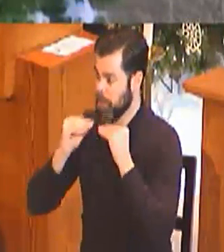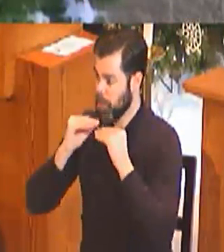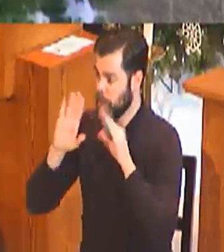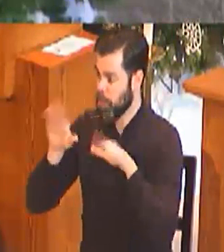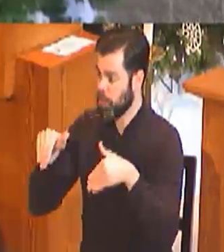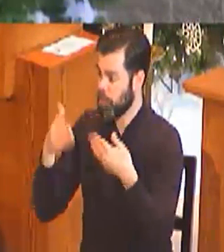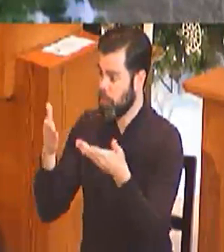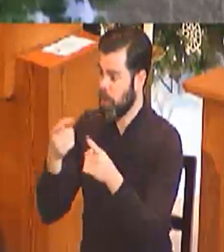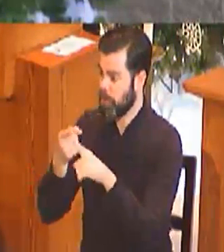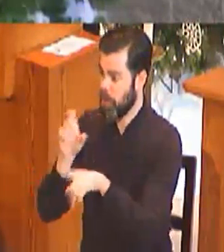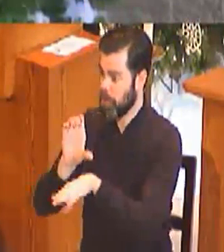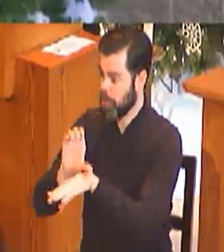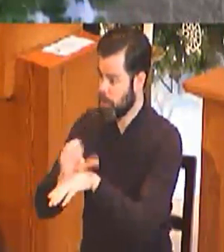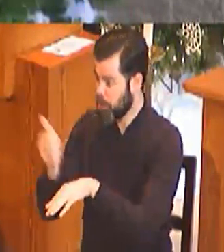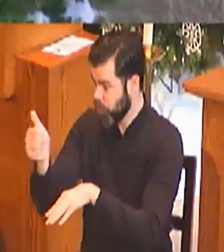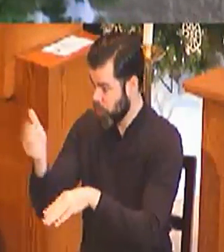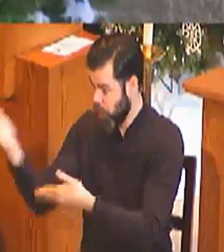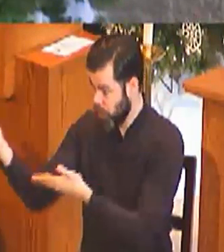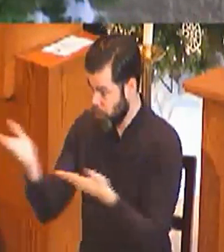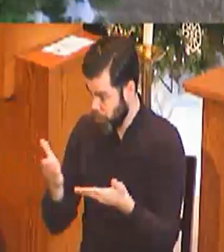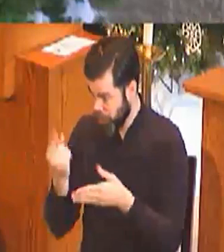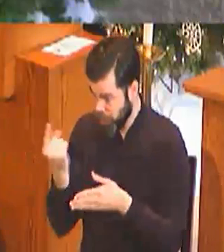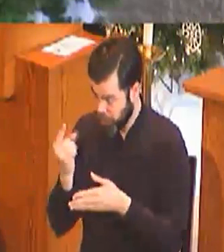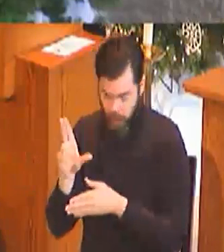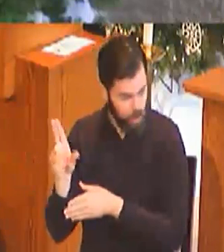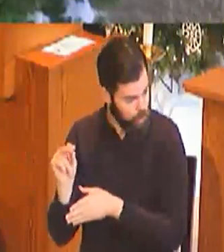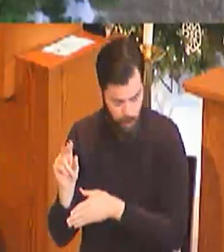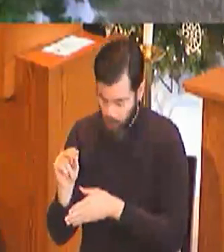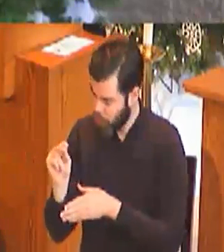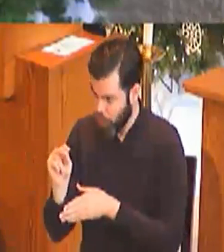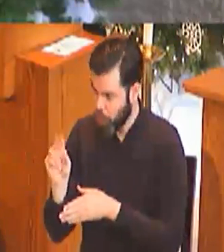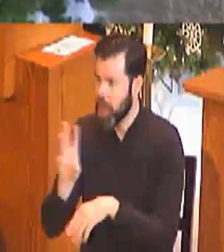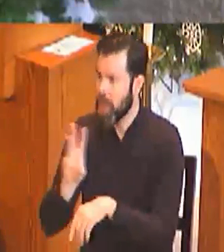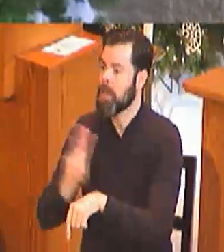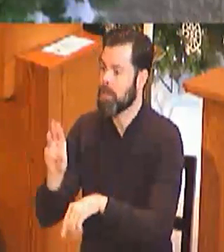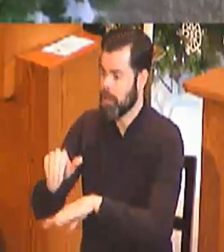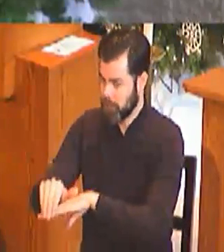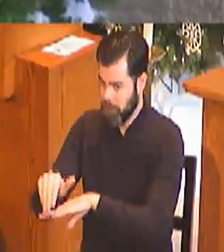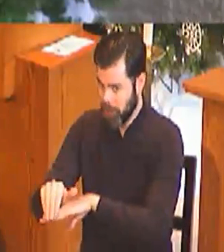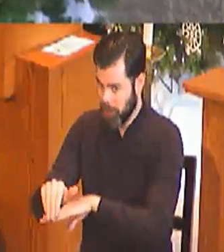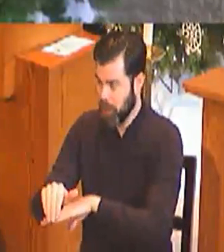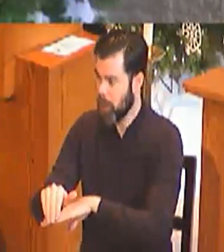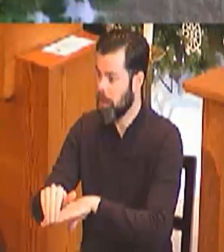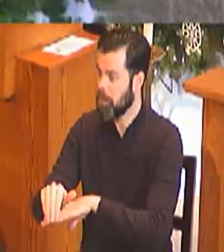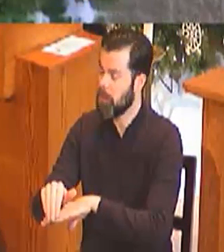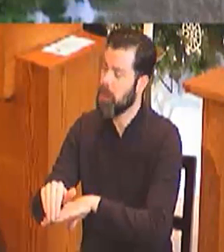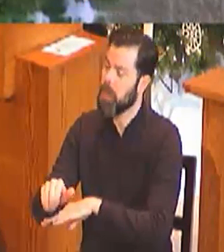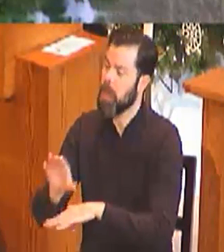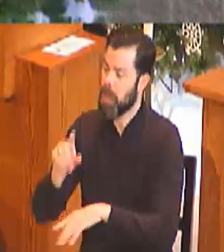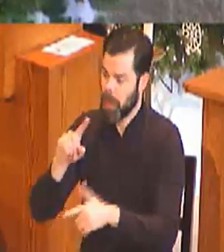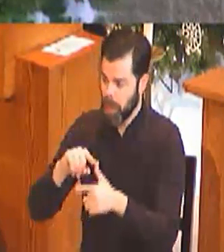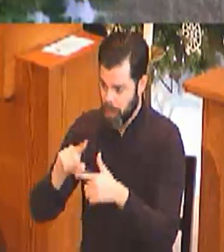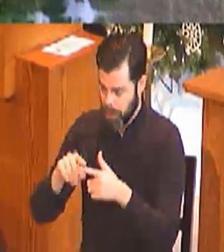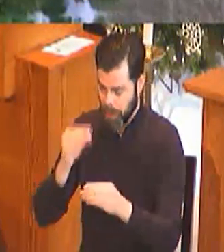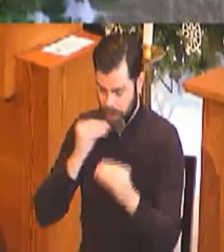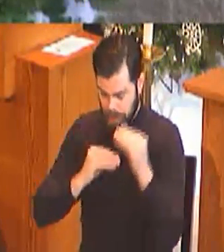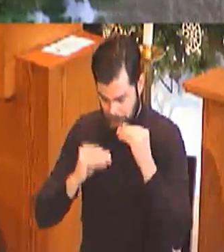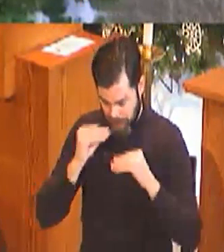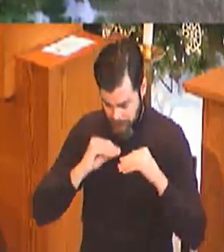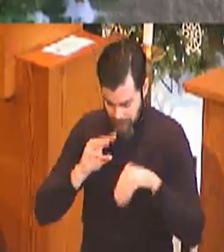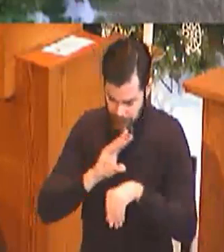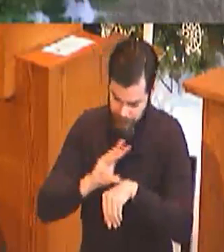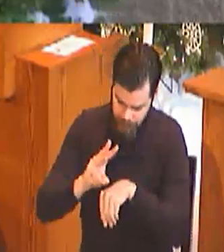so don't bring anything. And at 6 p.m., we're going to have our dinner. At 6:45, we are going to